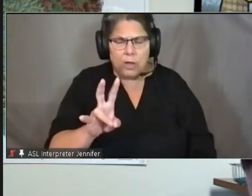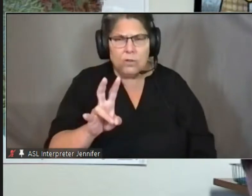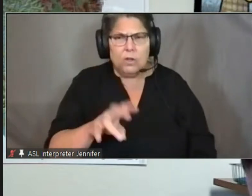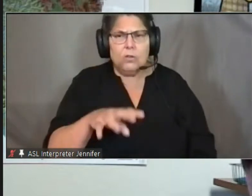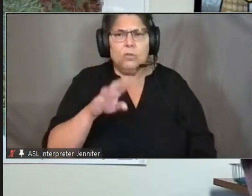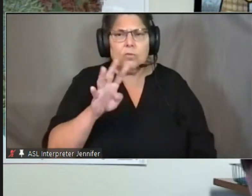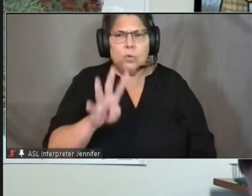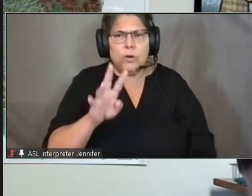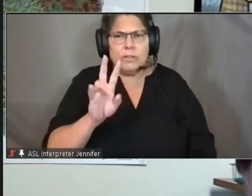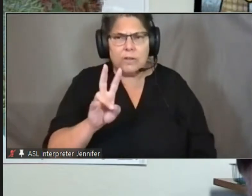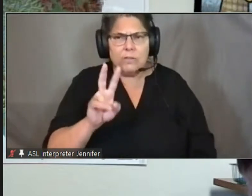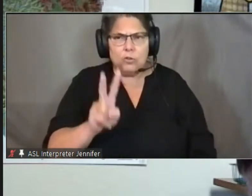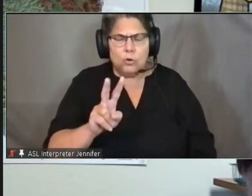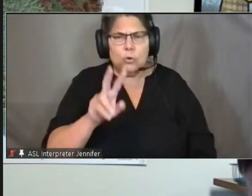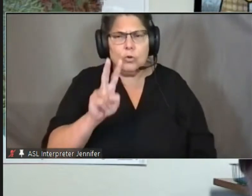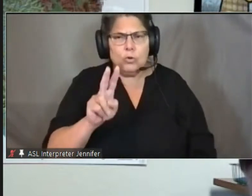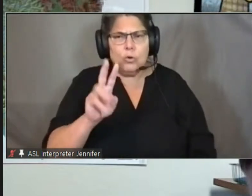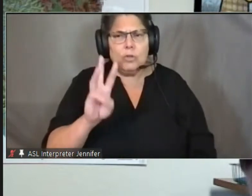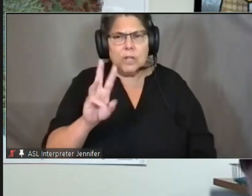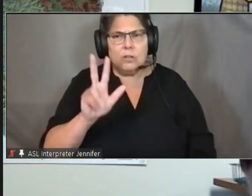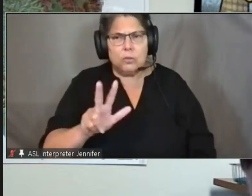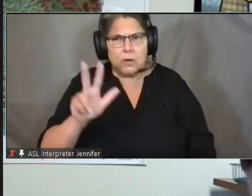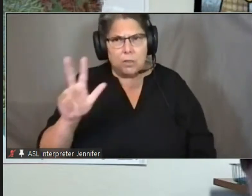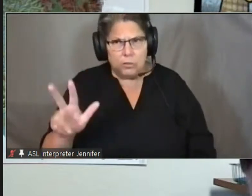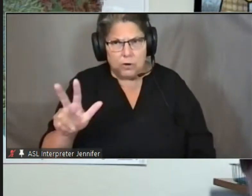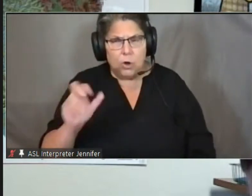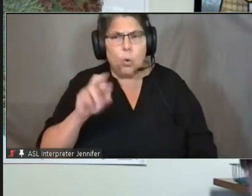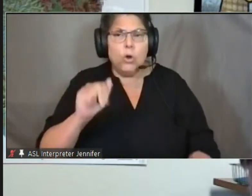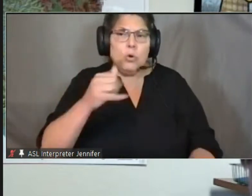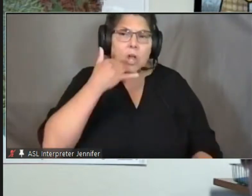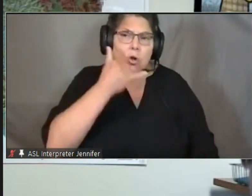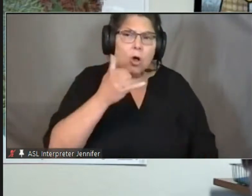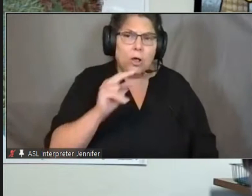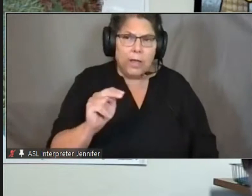707-472-2633, or you can call NCO at